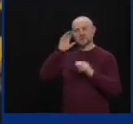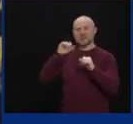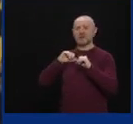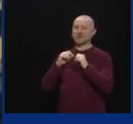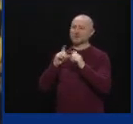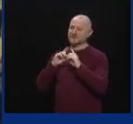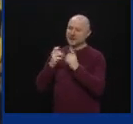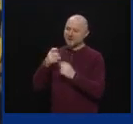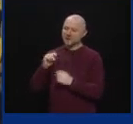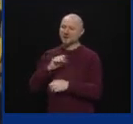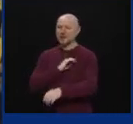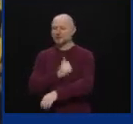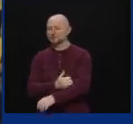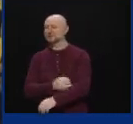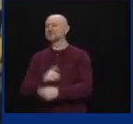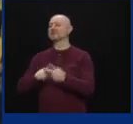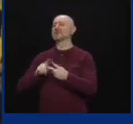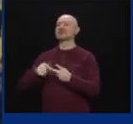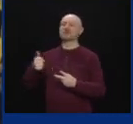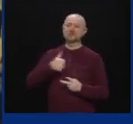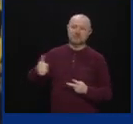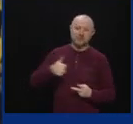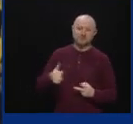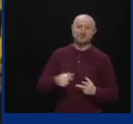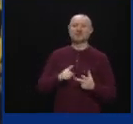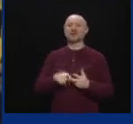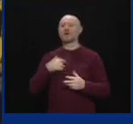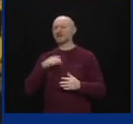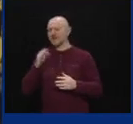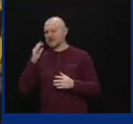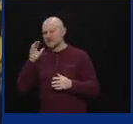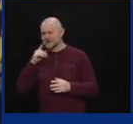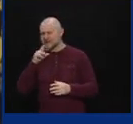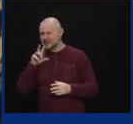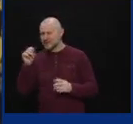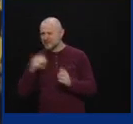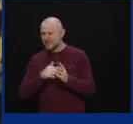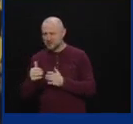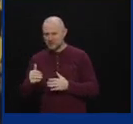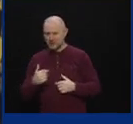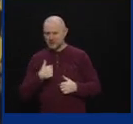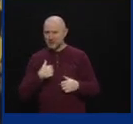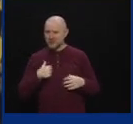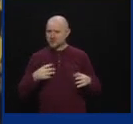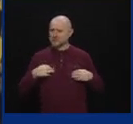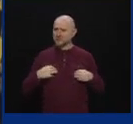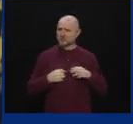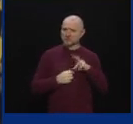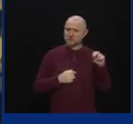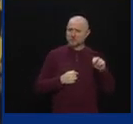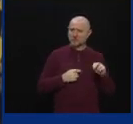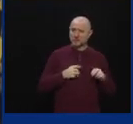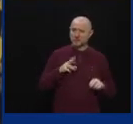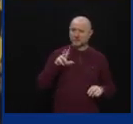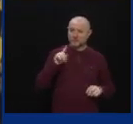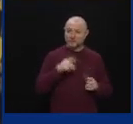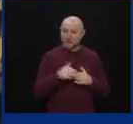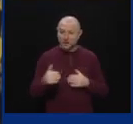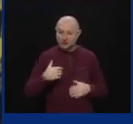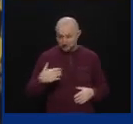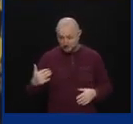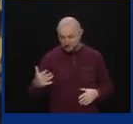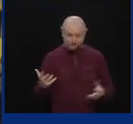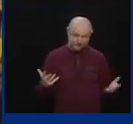the $29 million, and I heard 30, so I'll take 30, 30, anyone 31, 32? right here, those investments